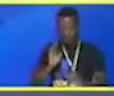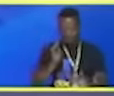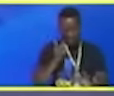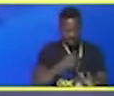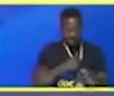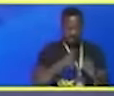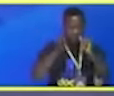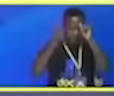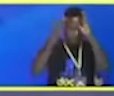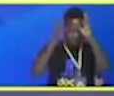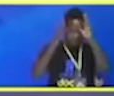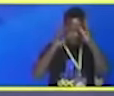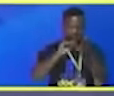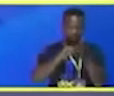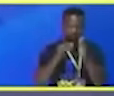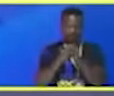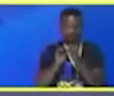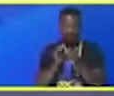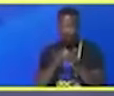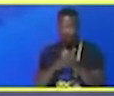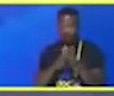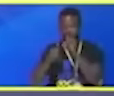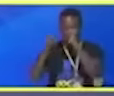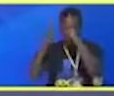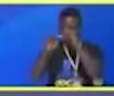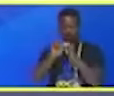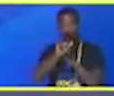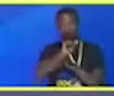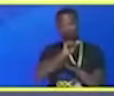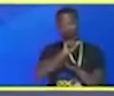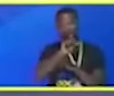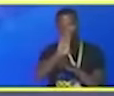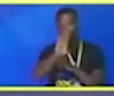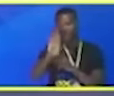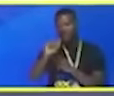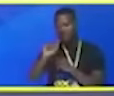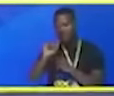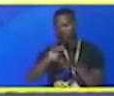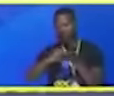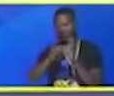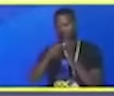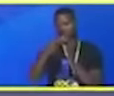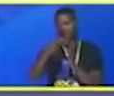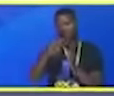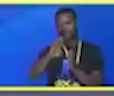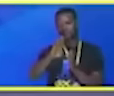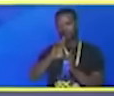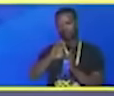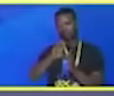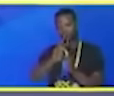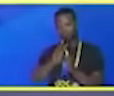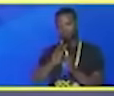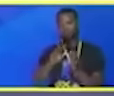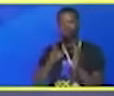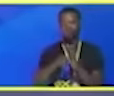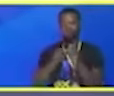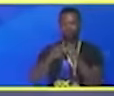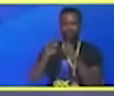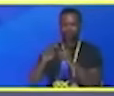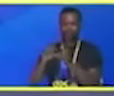Father. The Hebrew word Abba, the Greek is Pater. Source, sustainer,